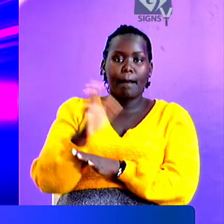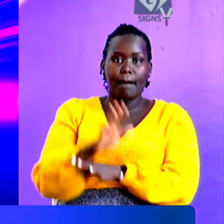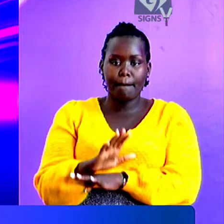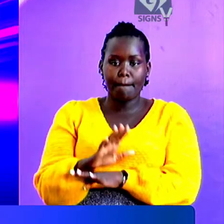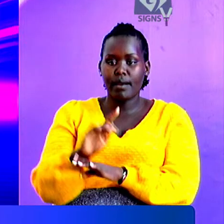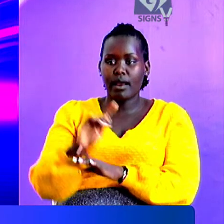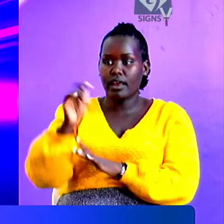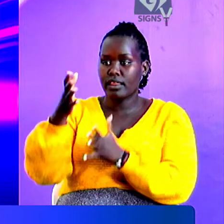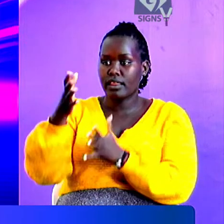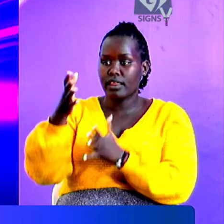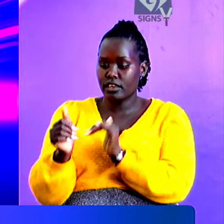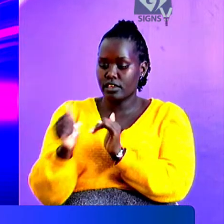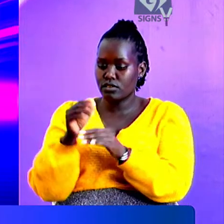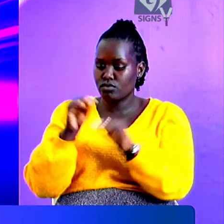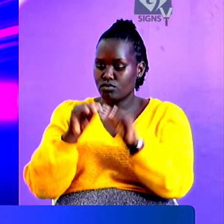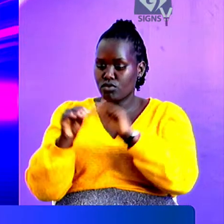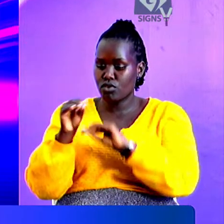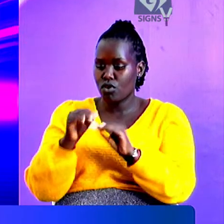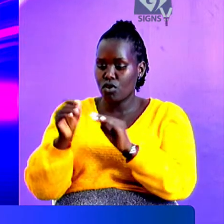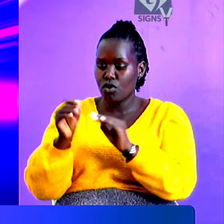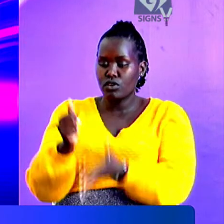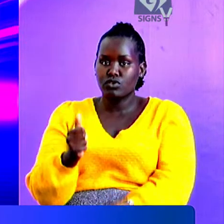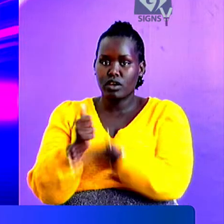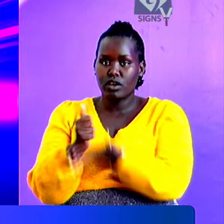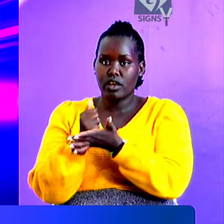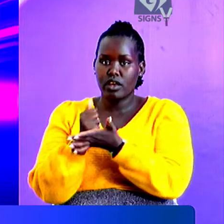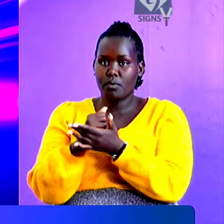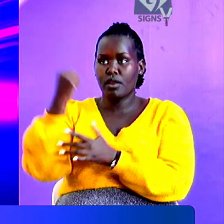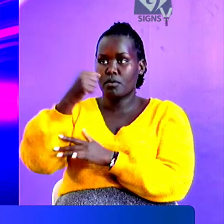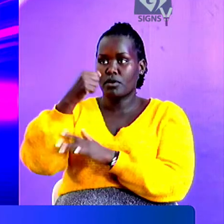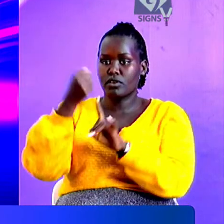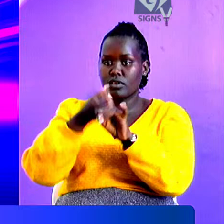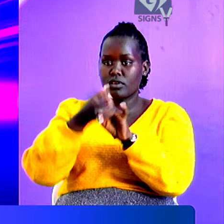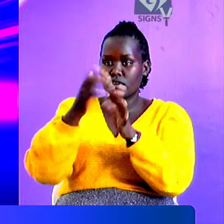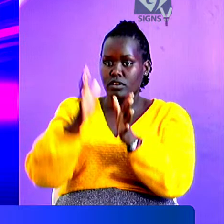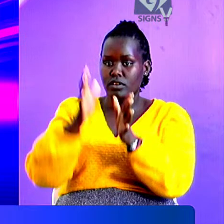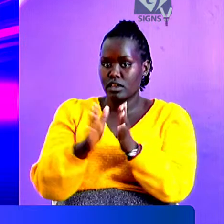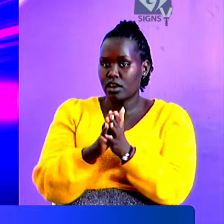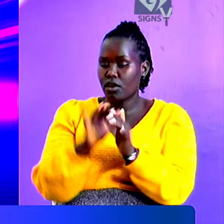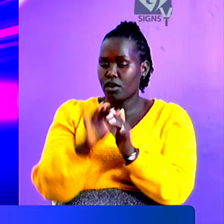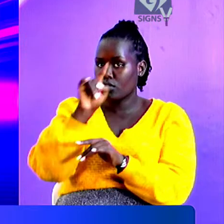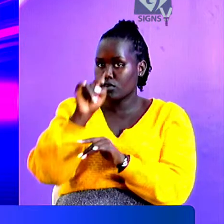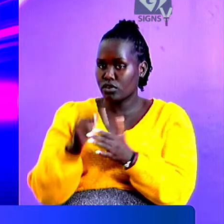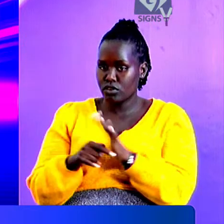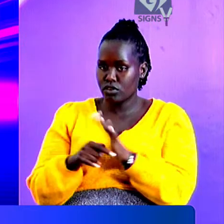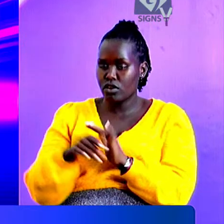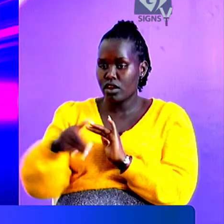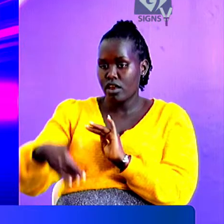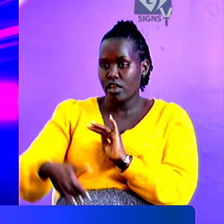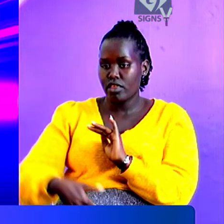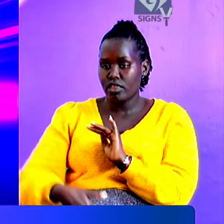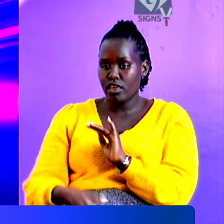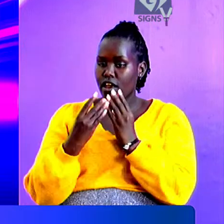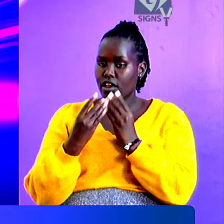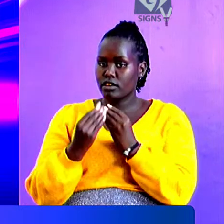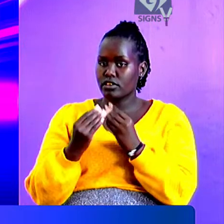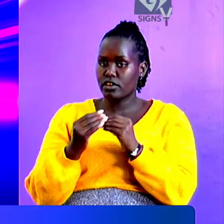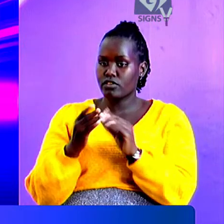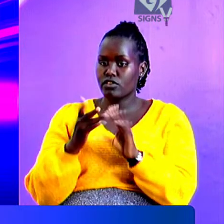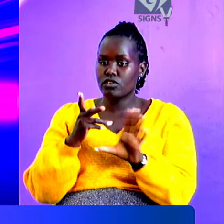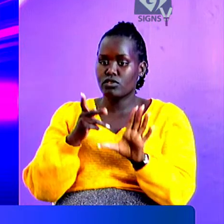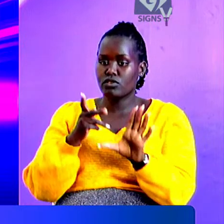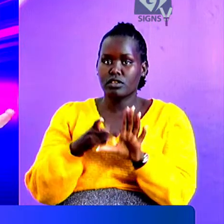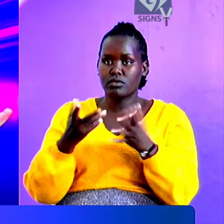donated to help in his political activism. The question is, are the young too soft to participate in